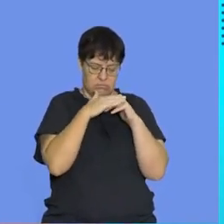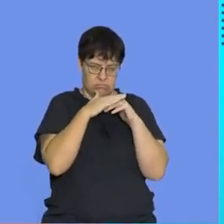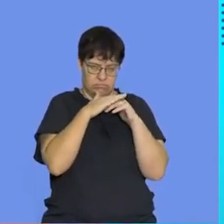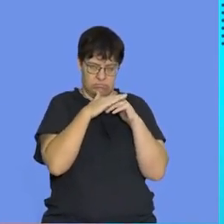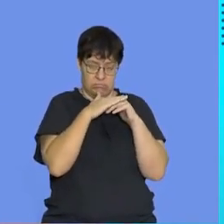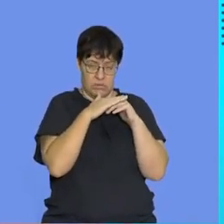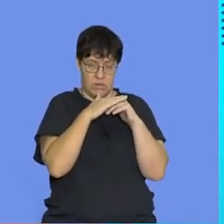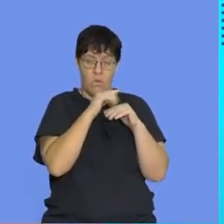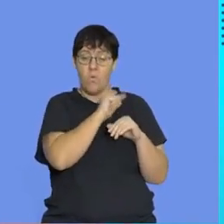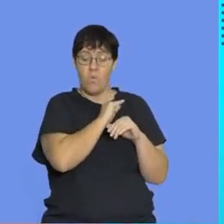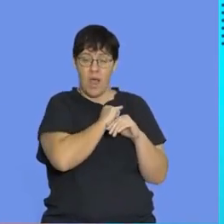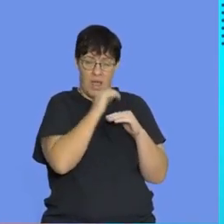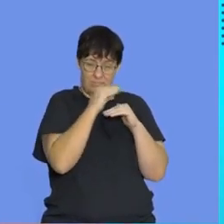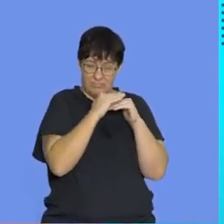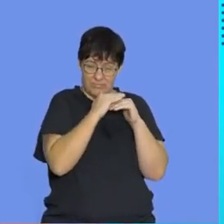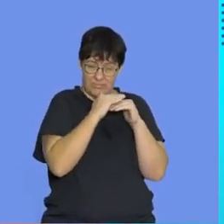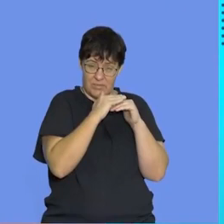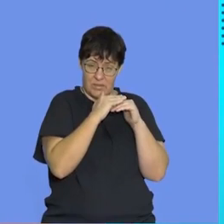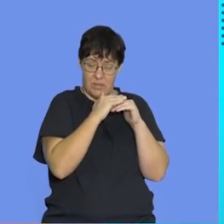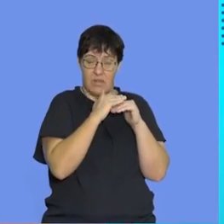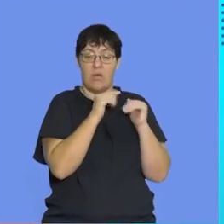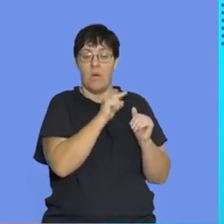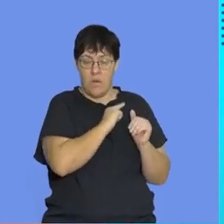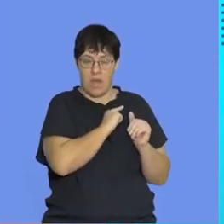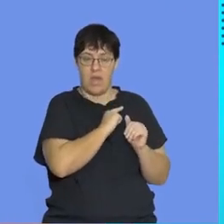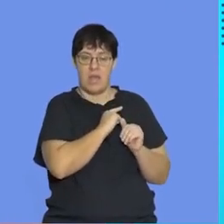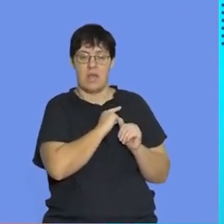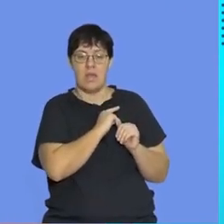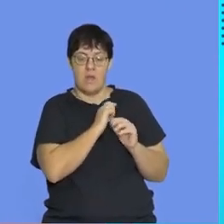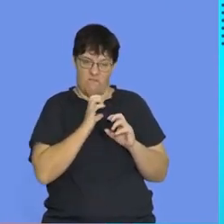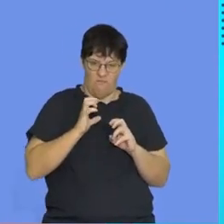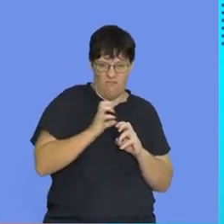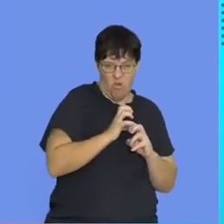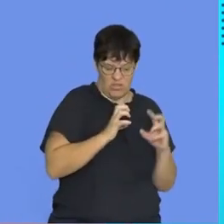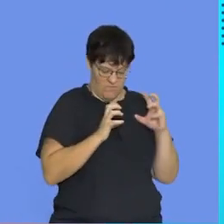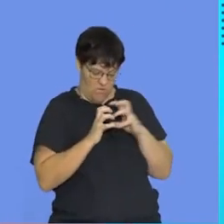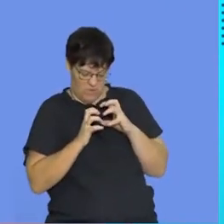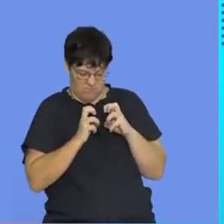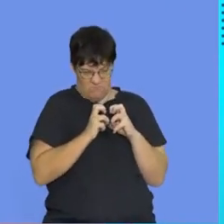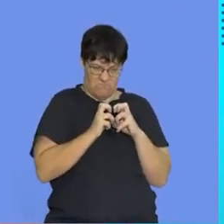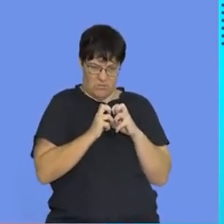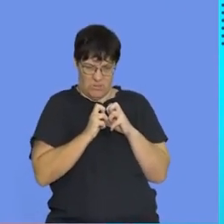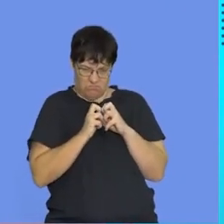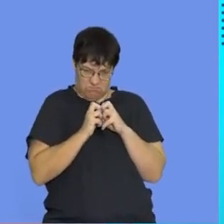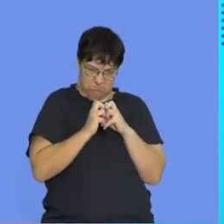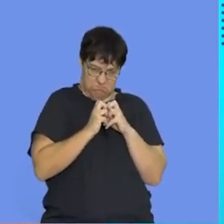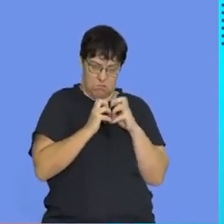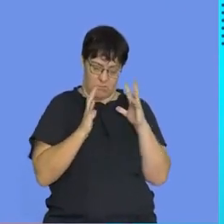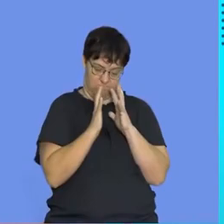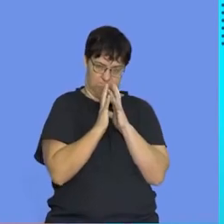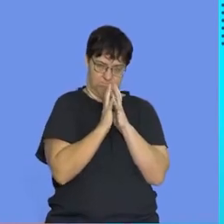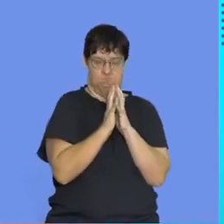reason why they are closely packed together is because of the forces that exist between the molecules, okay? So these are